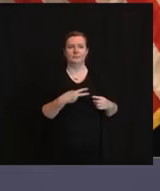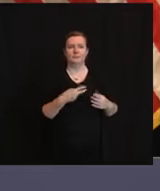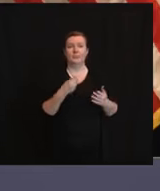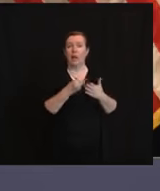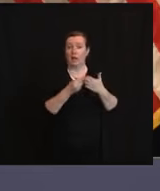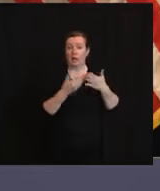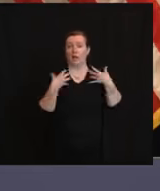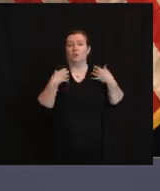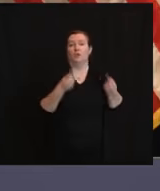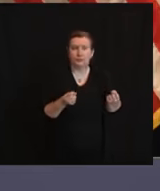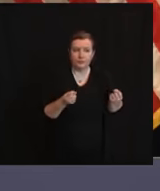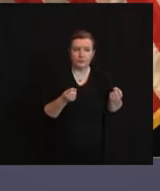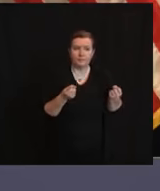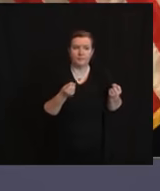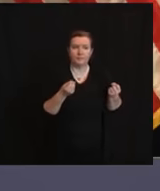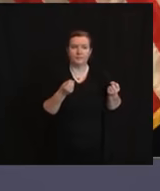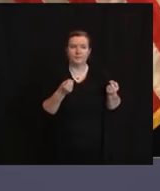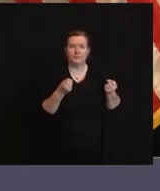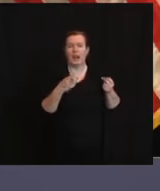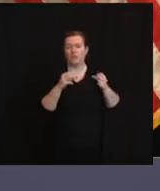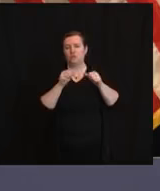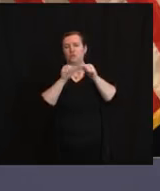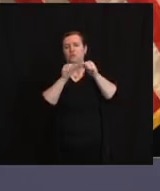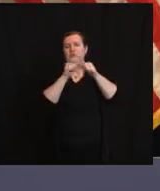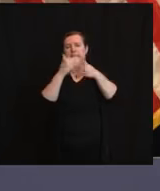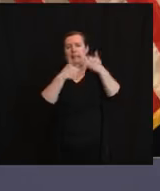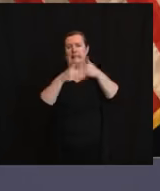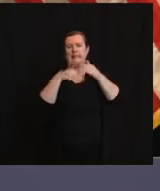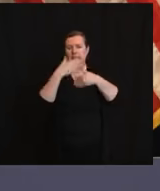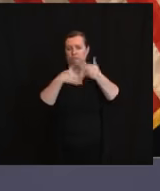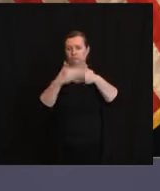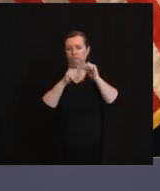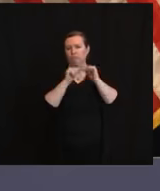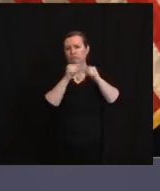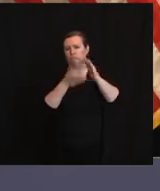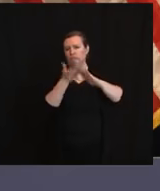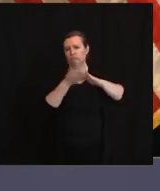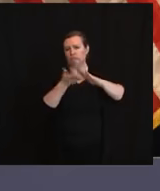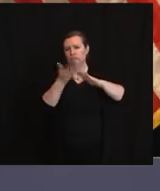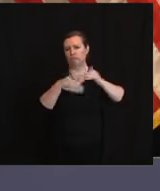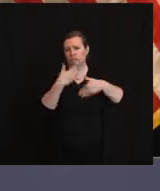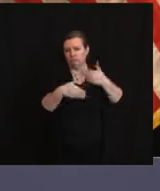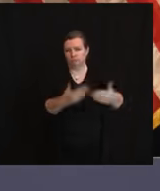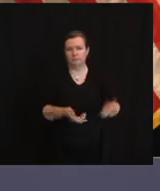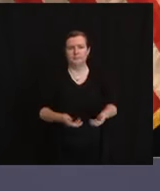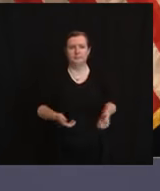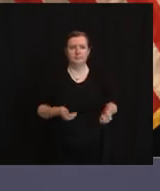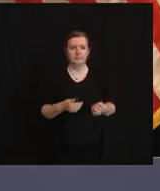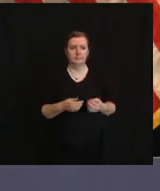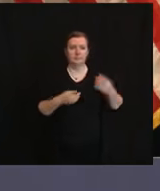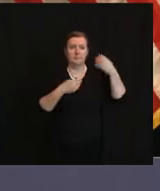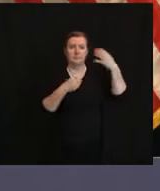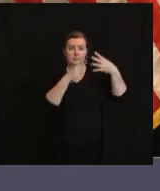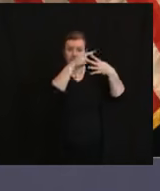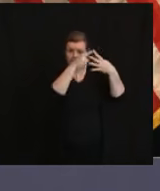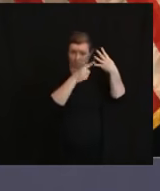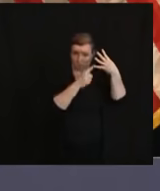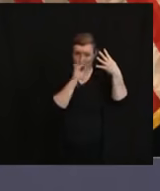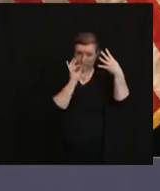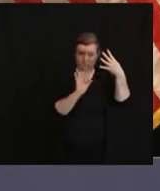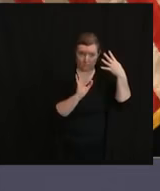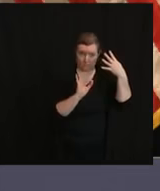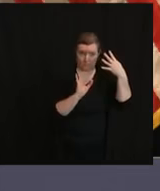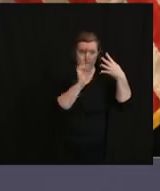steps. Your first question focused on the first 4, and you rightfully ask, could you envision that we have to shut things down again?